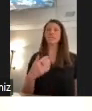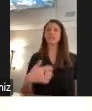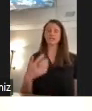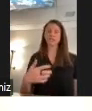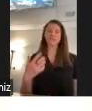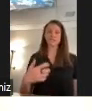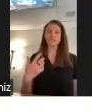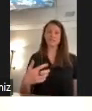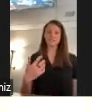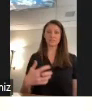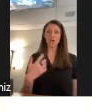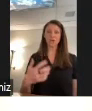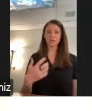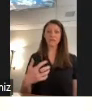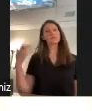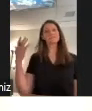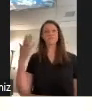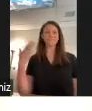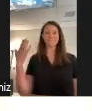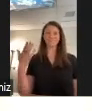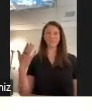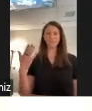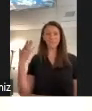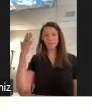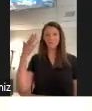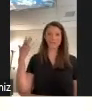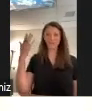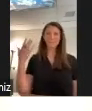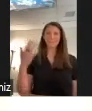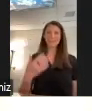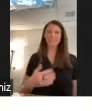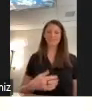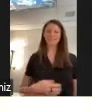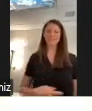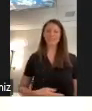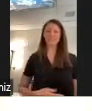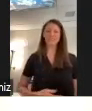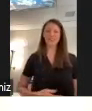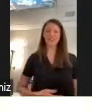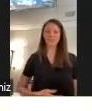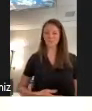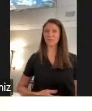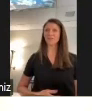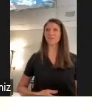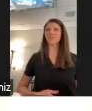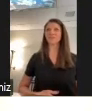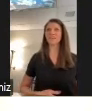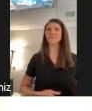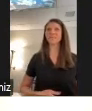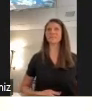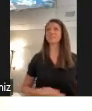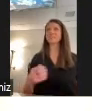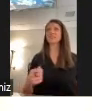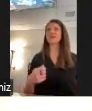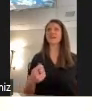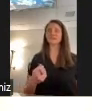really increasing his heart rate because I wanted to get that beautiful neurological environment for learning.